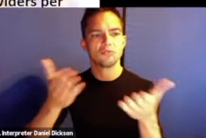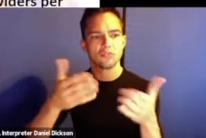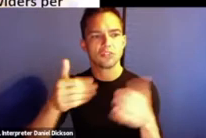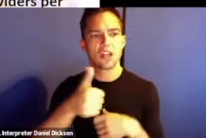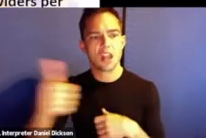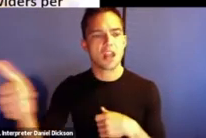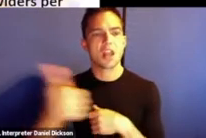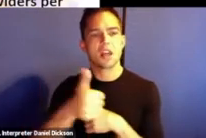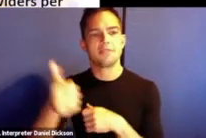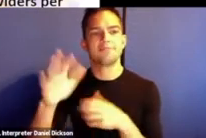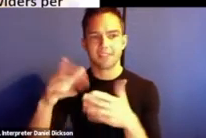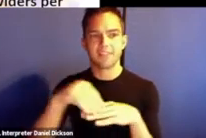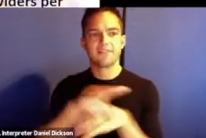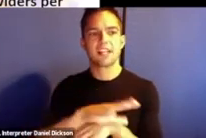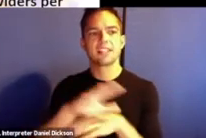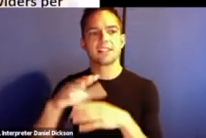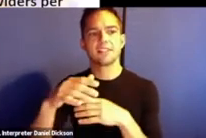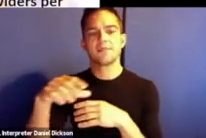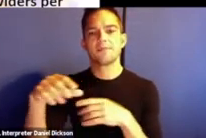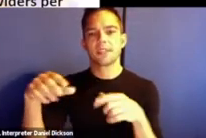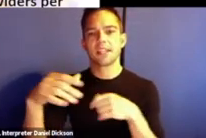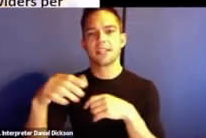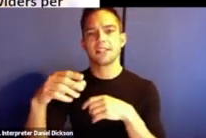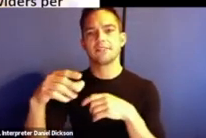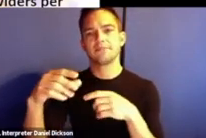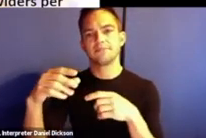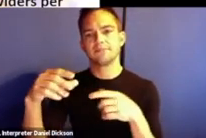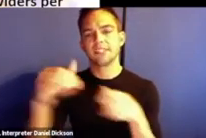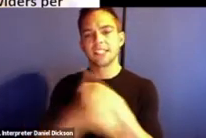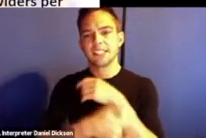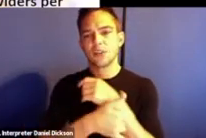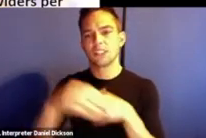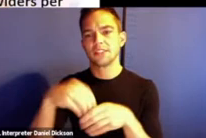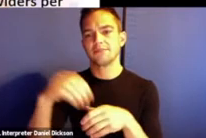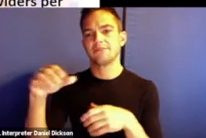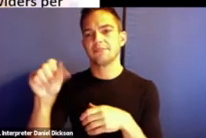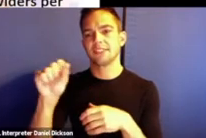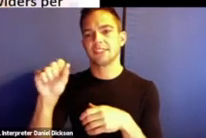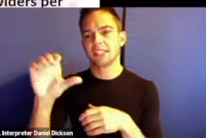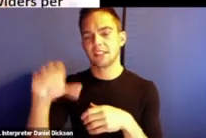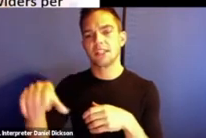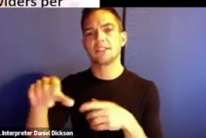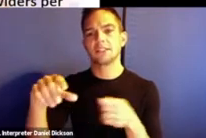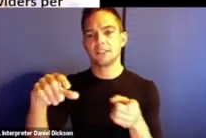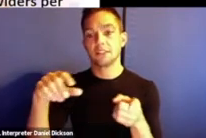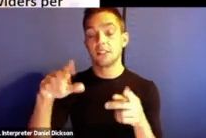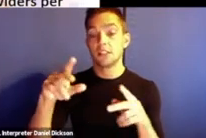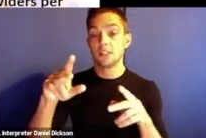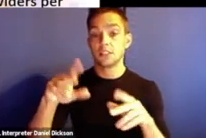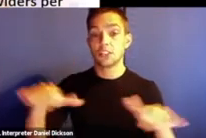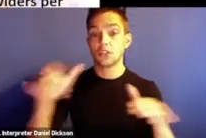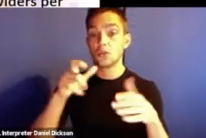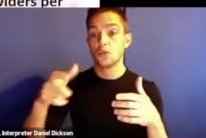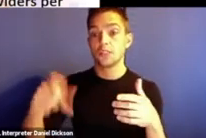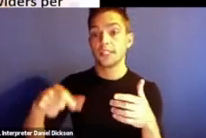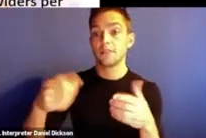issue happens in Halifax County, North Carolina. In fact, the superintendent told me that autistic children with who need